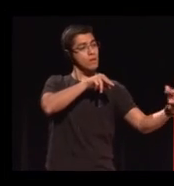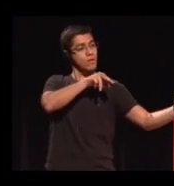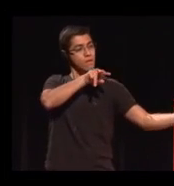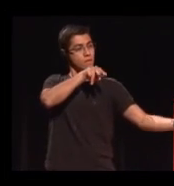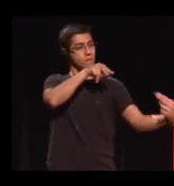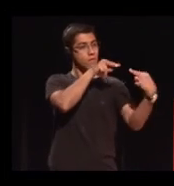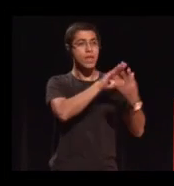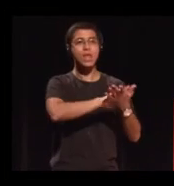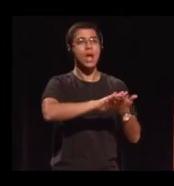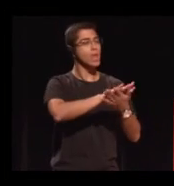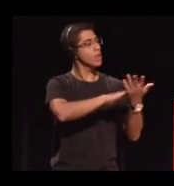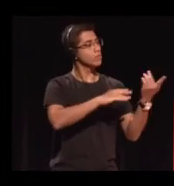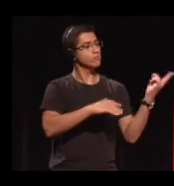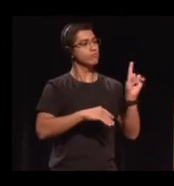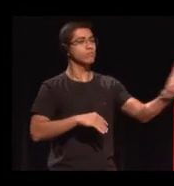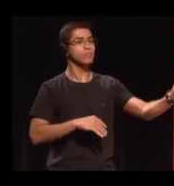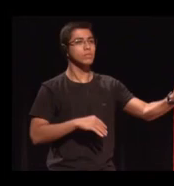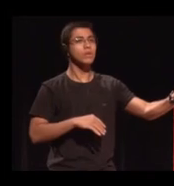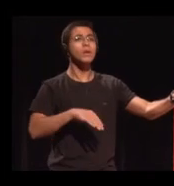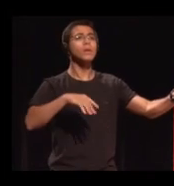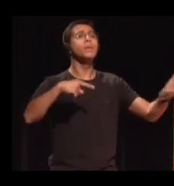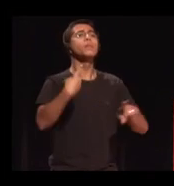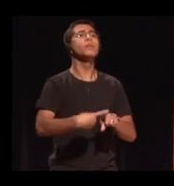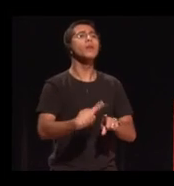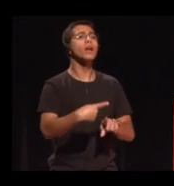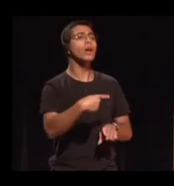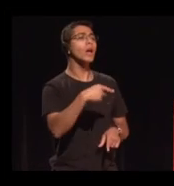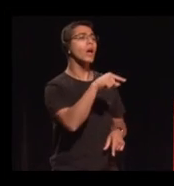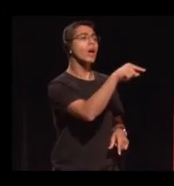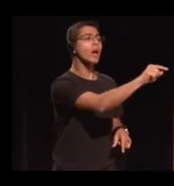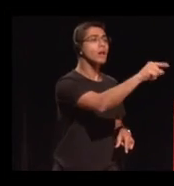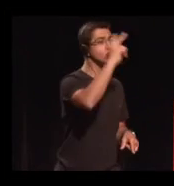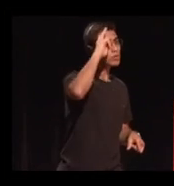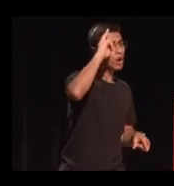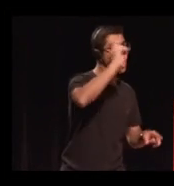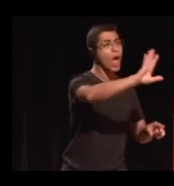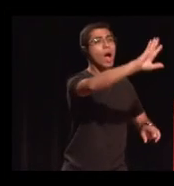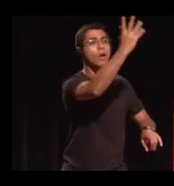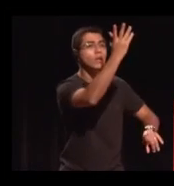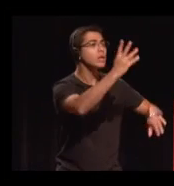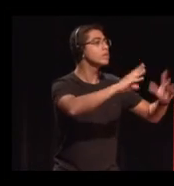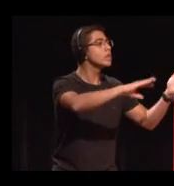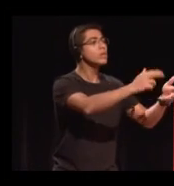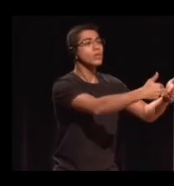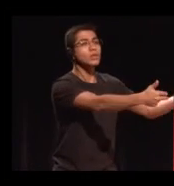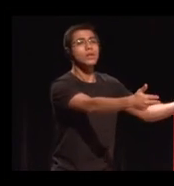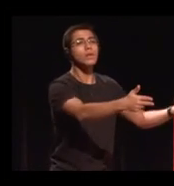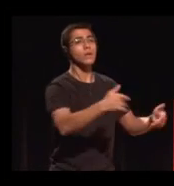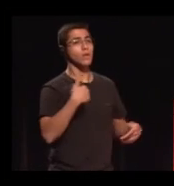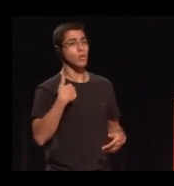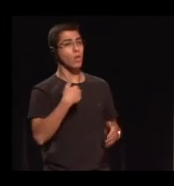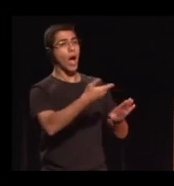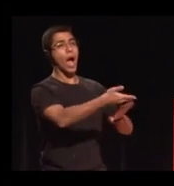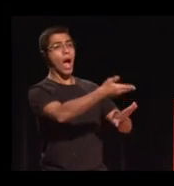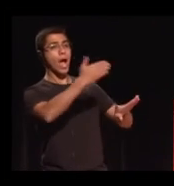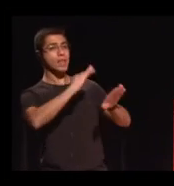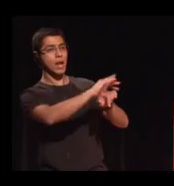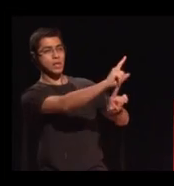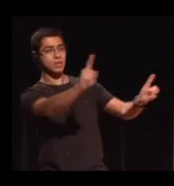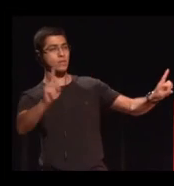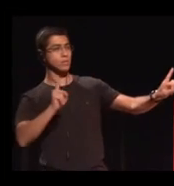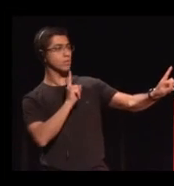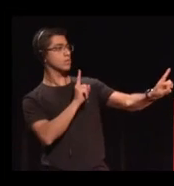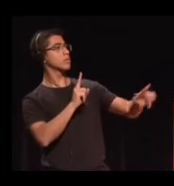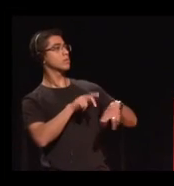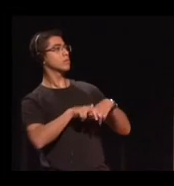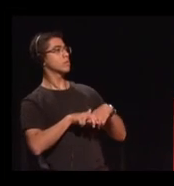a demonstrator facing a riot police officer, and the outcome changes based on the emotions being detected. So